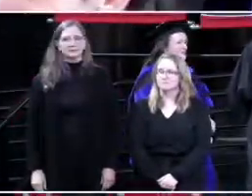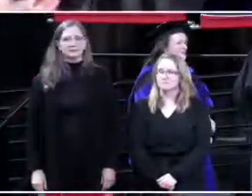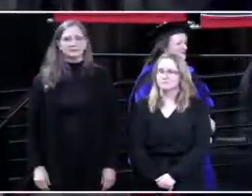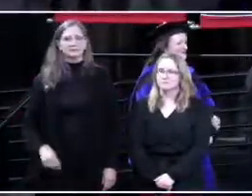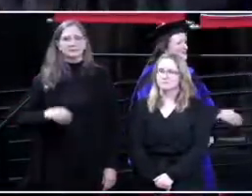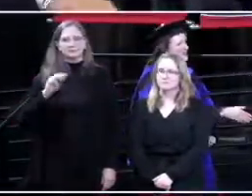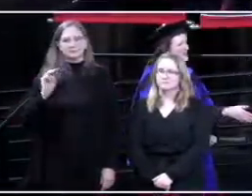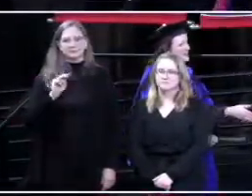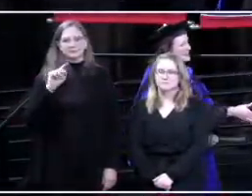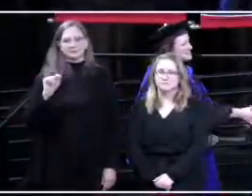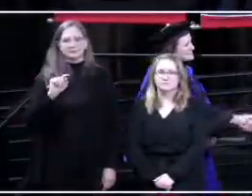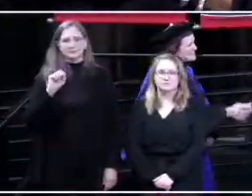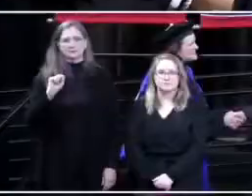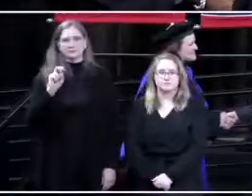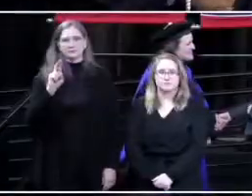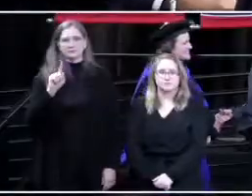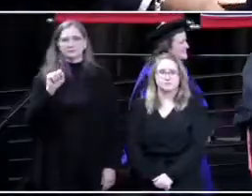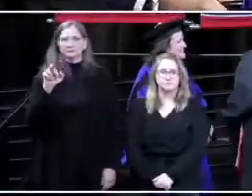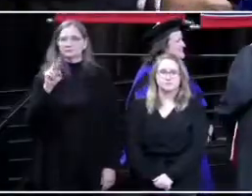Morgan Tyler Sutherland.